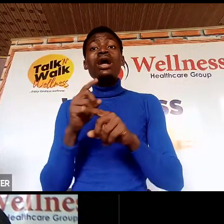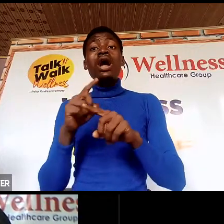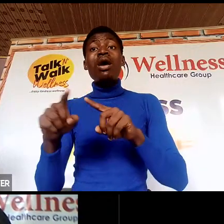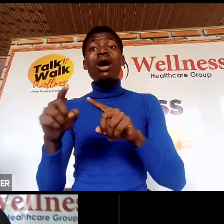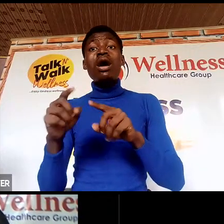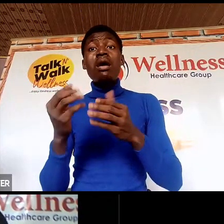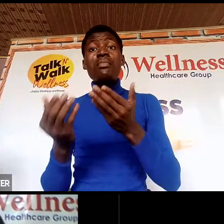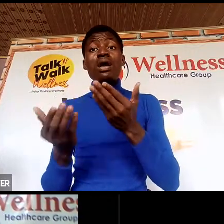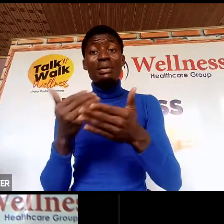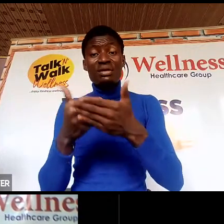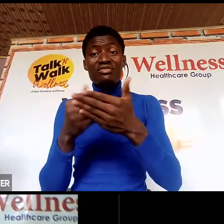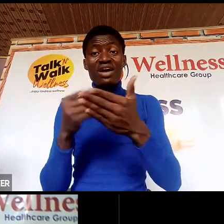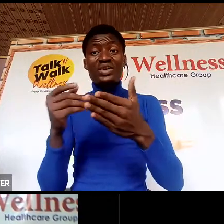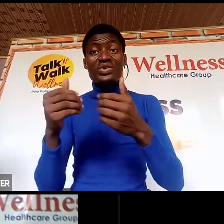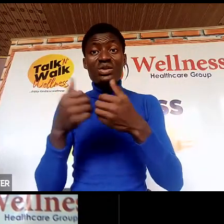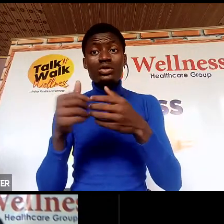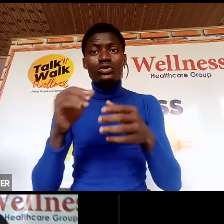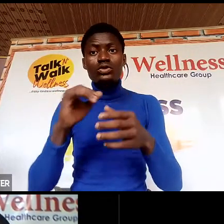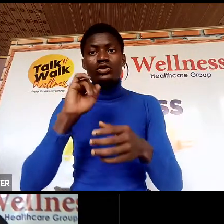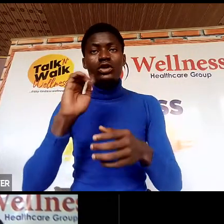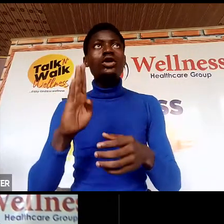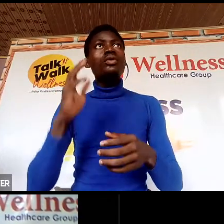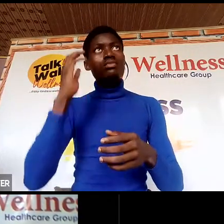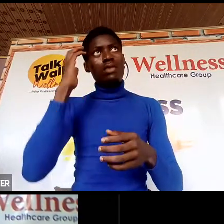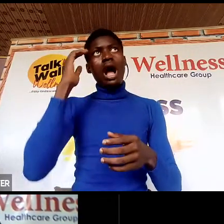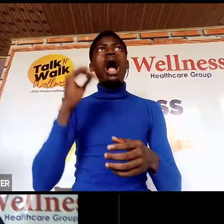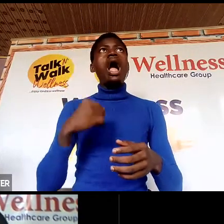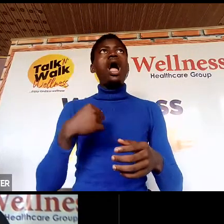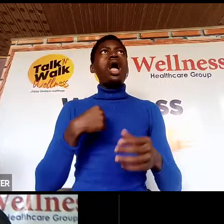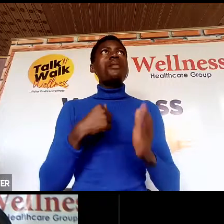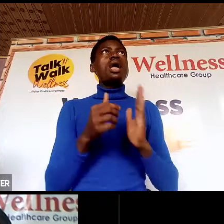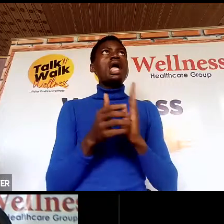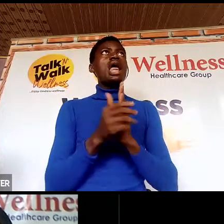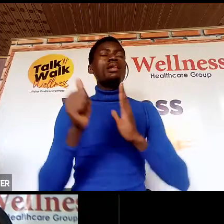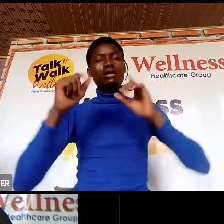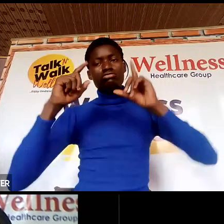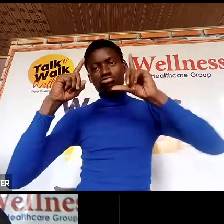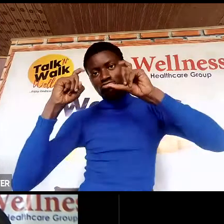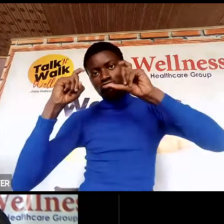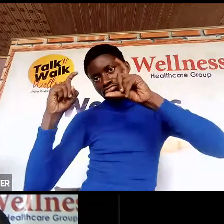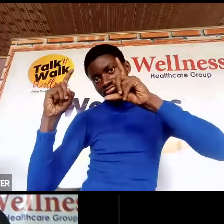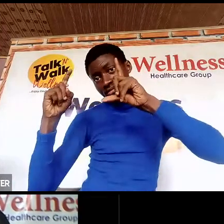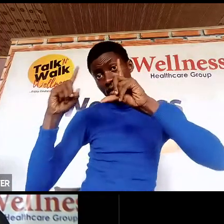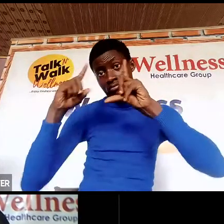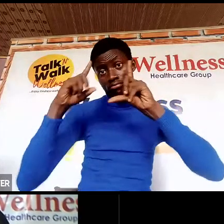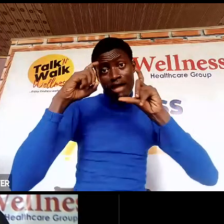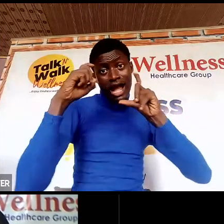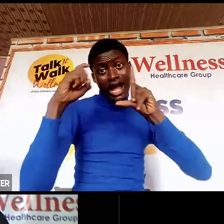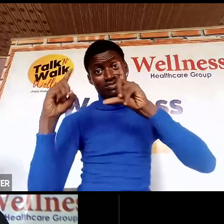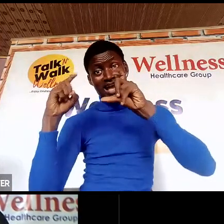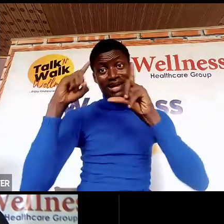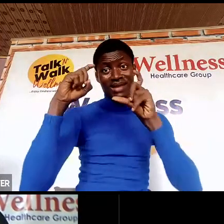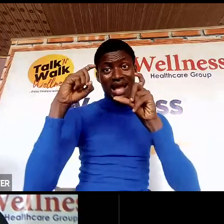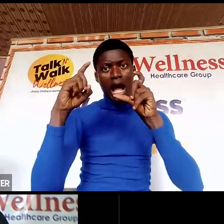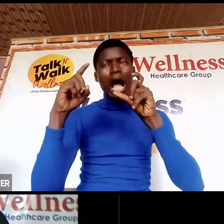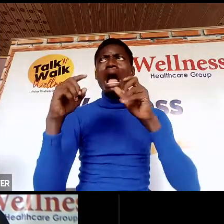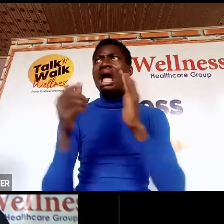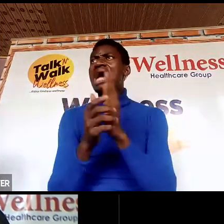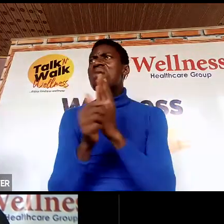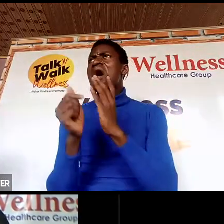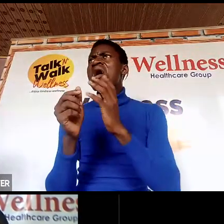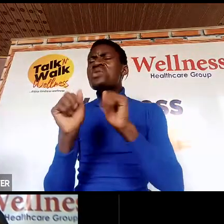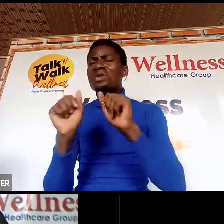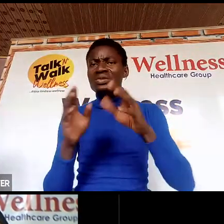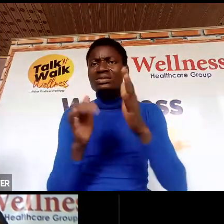call it, portraits of people. Okay, I like to talk about food. Maybe I should create a blog. There are different things that you can do that may not